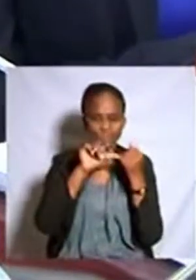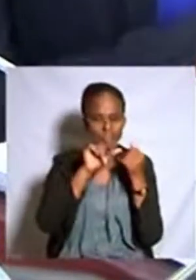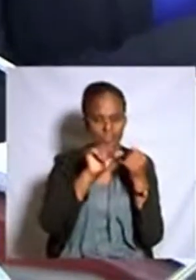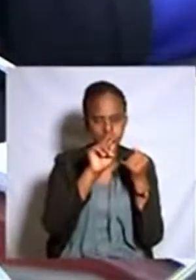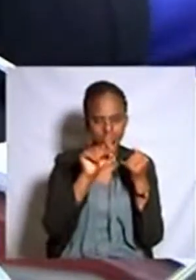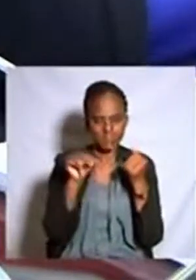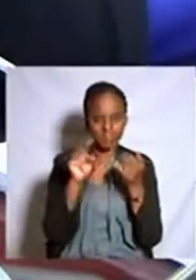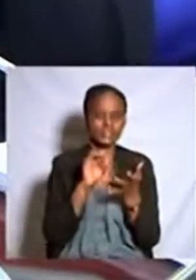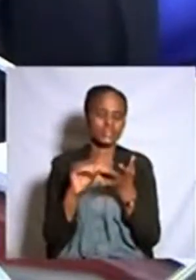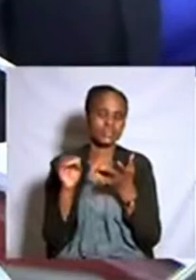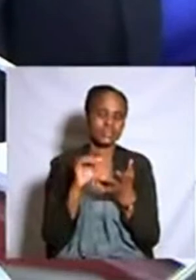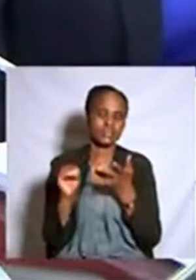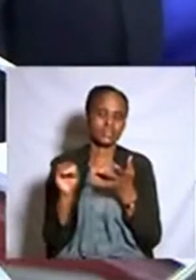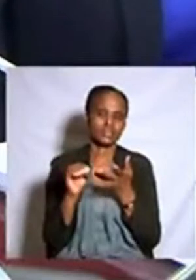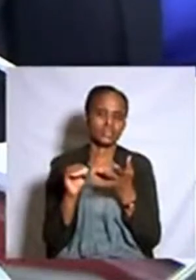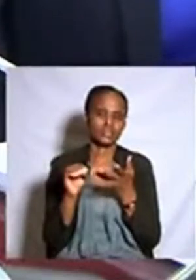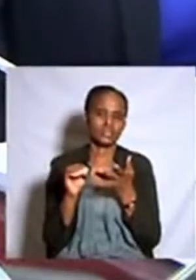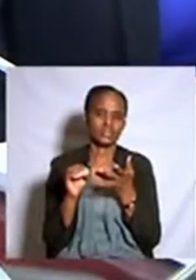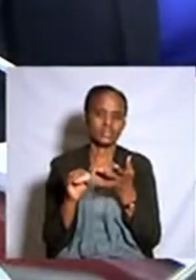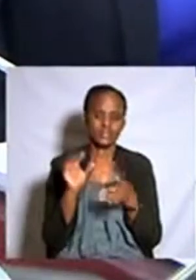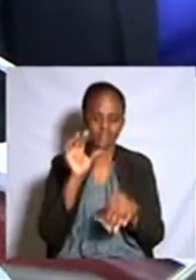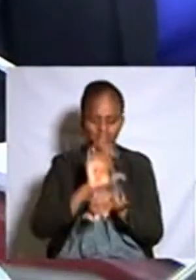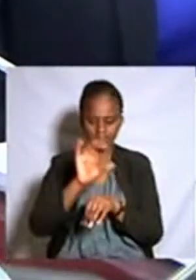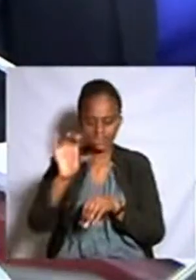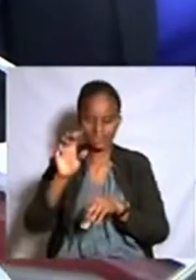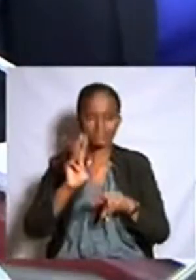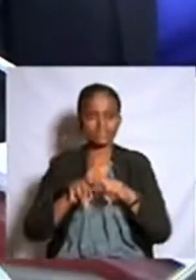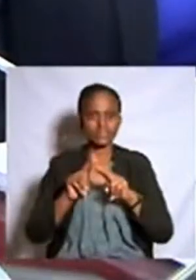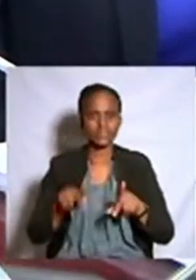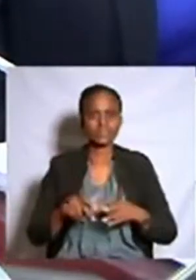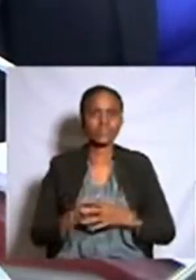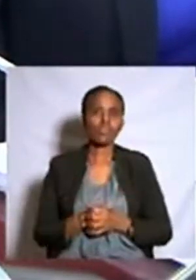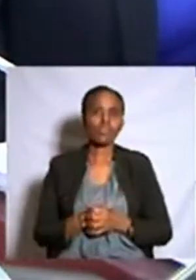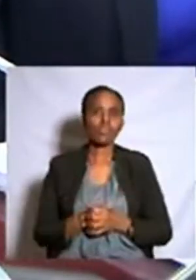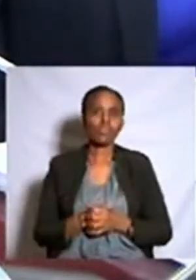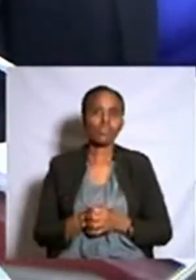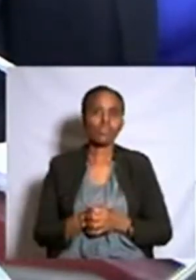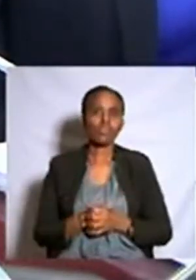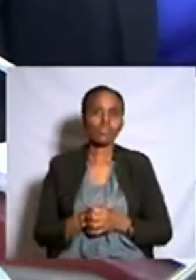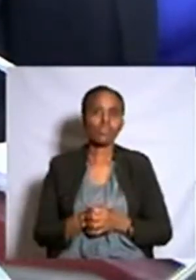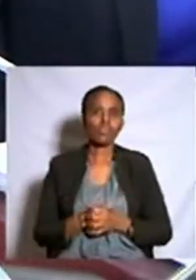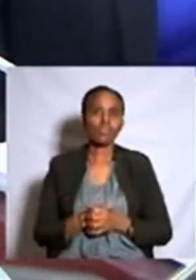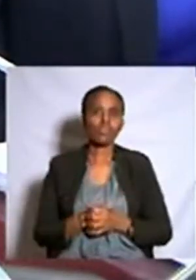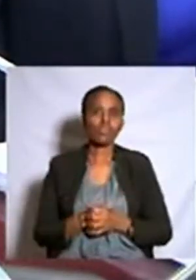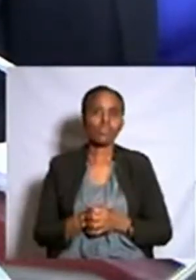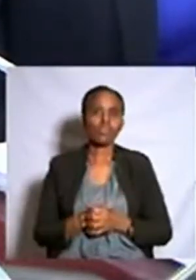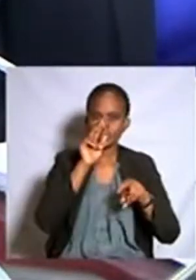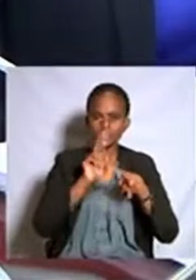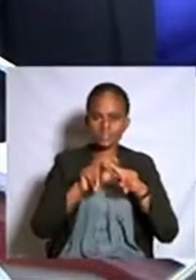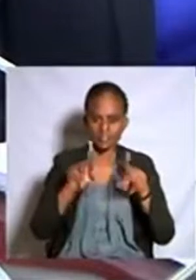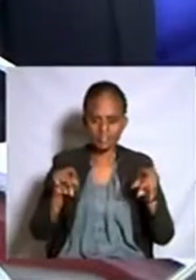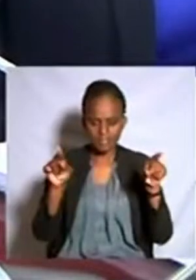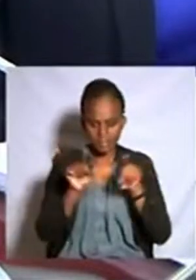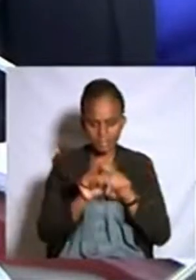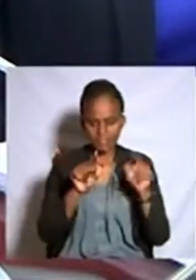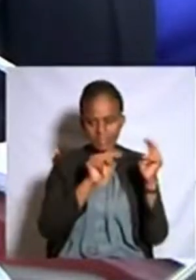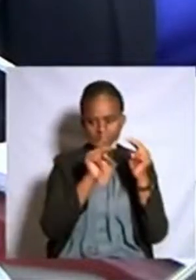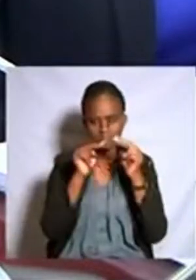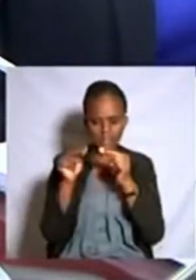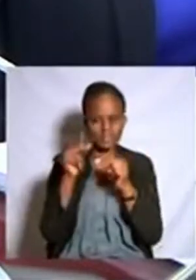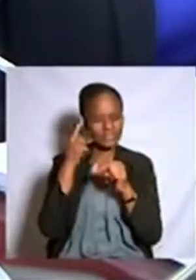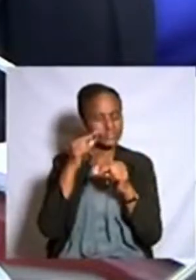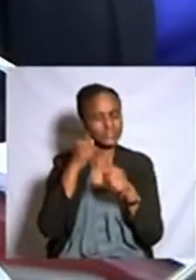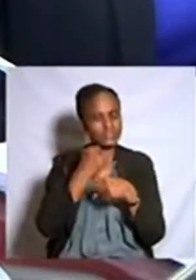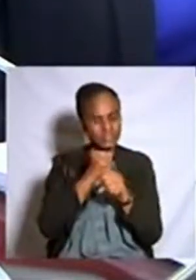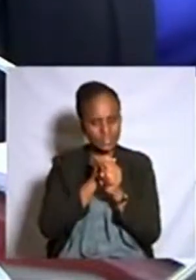October. That's for Chipata, Chair. Then Livingstone, Chair, the contract for frosting